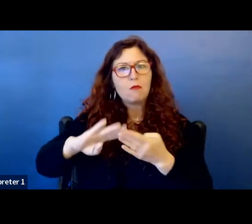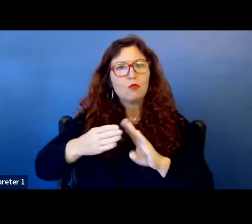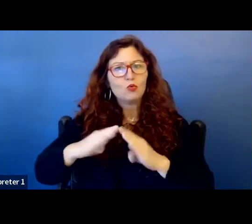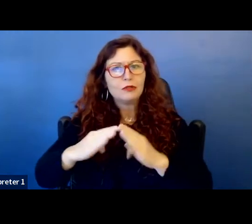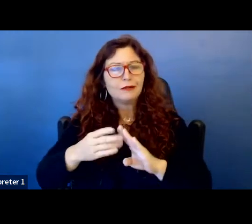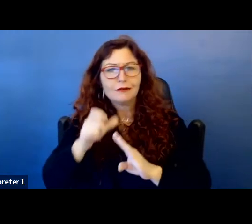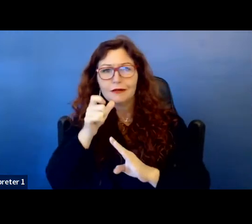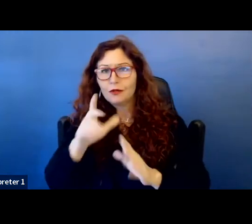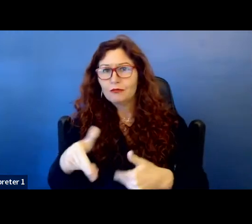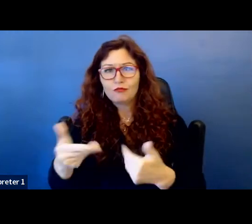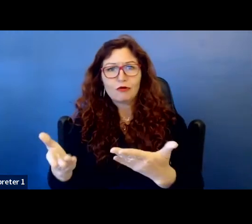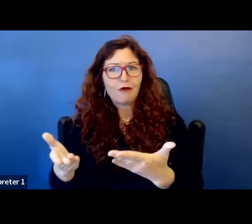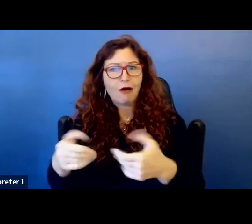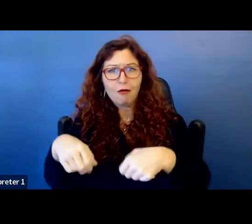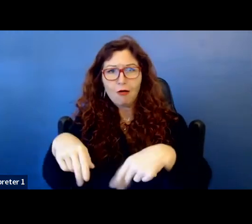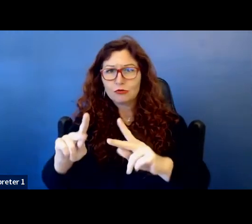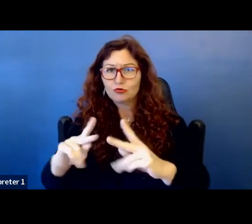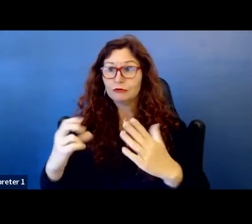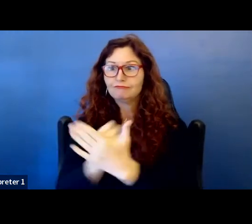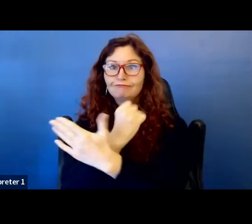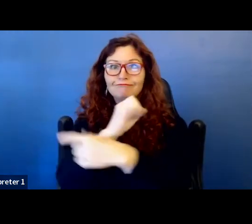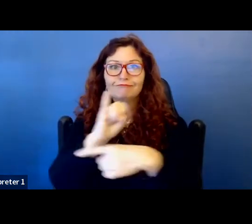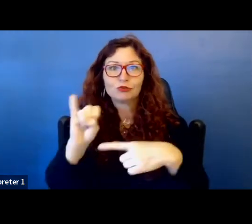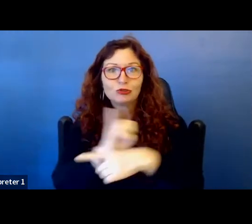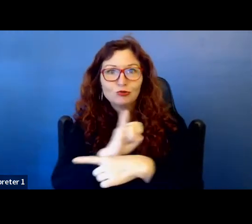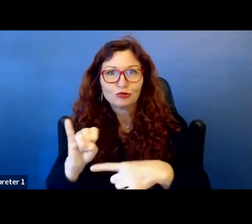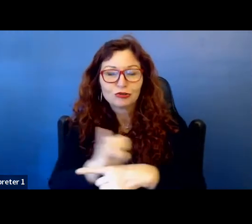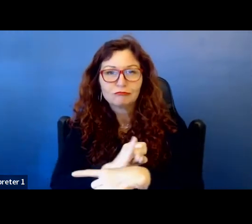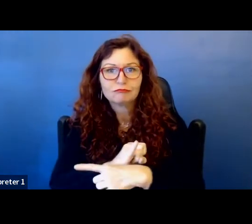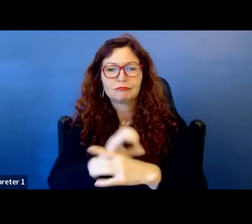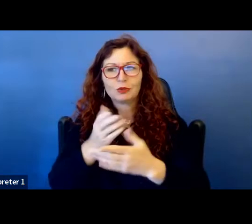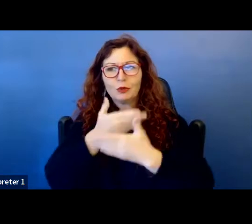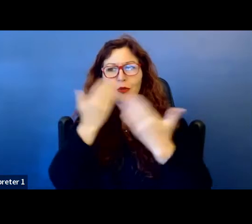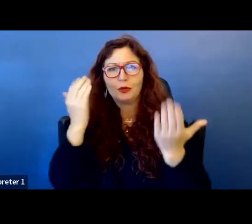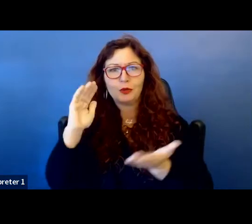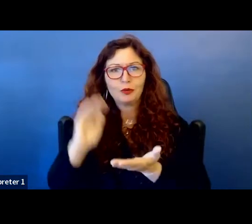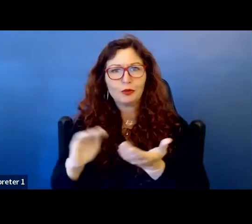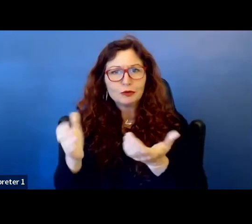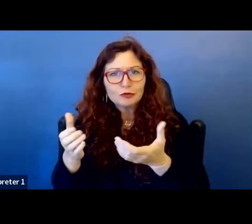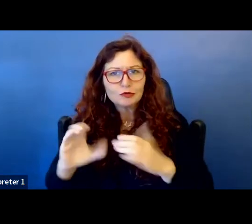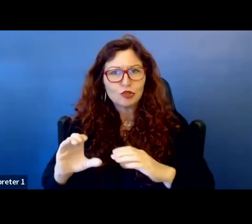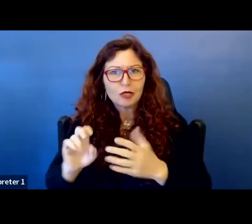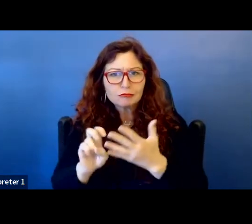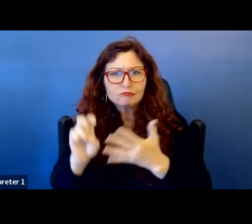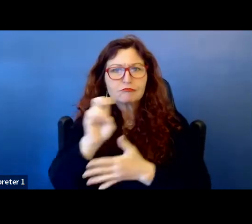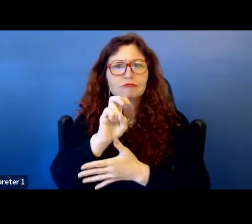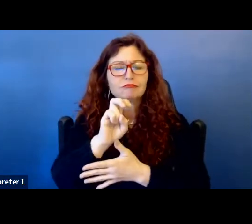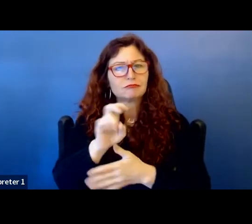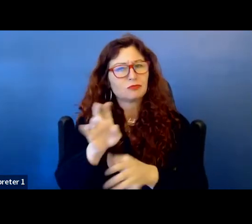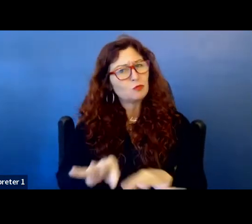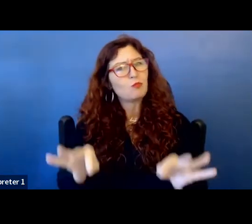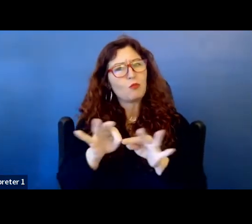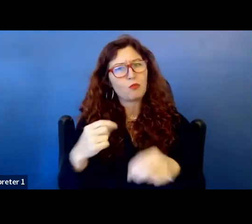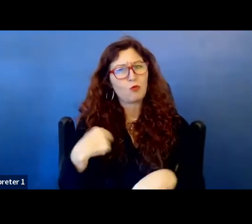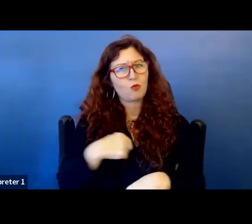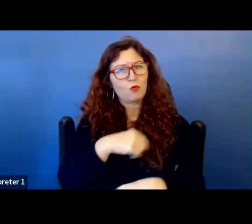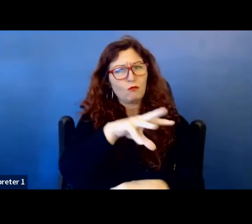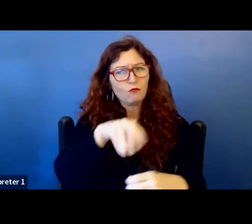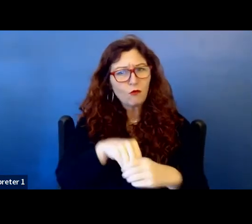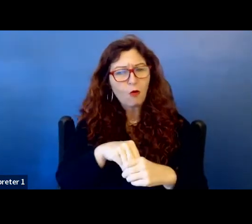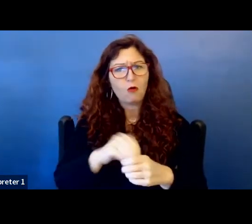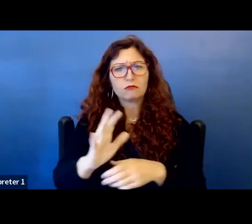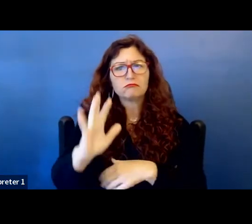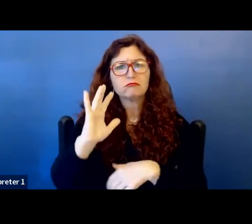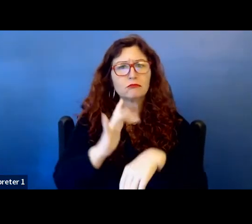and funding for those programs to be engaged earlier in the the educational process myself growing up on the reservation in